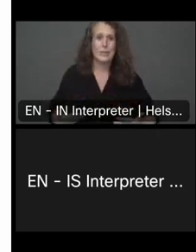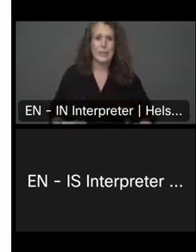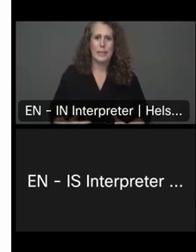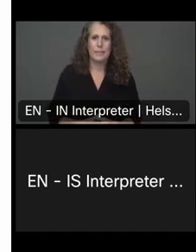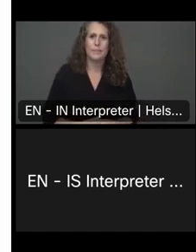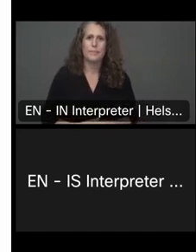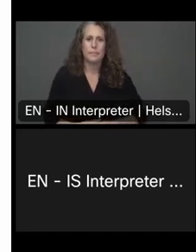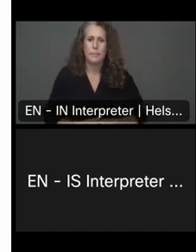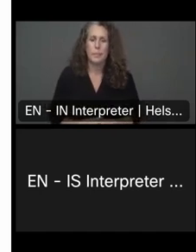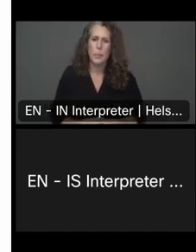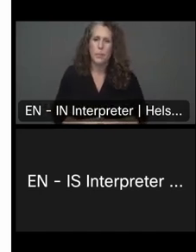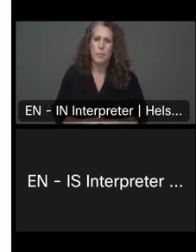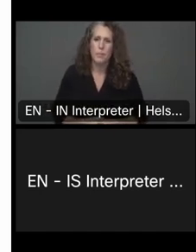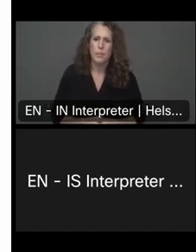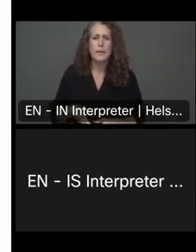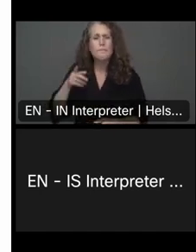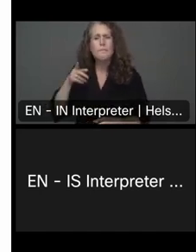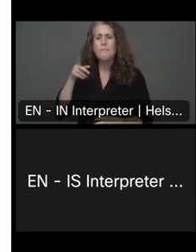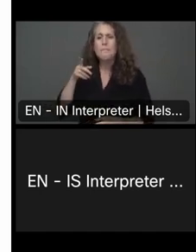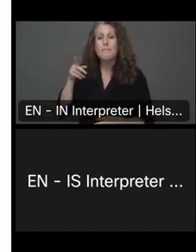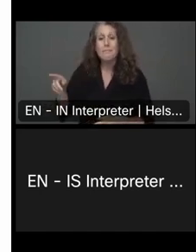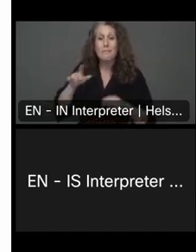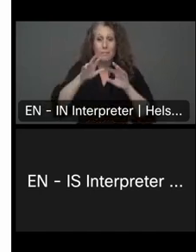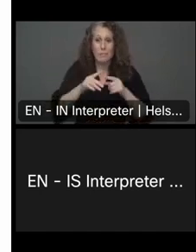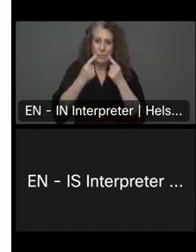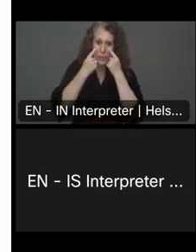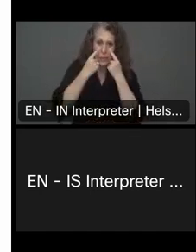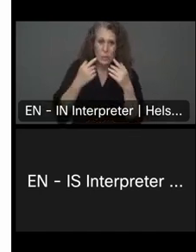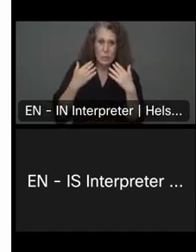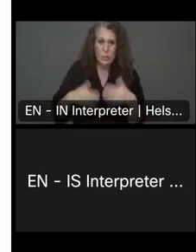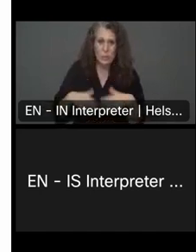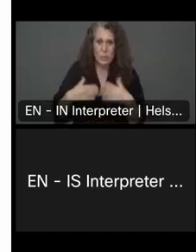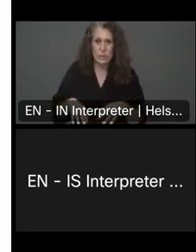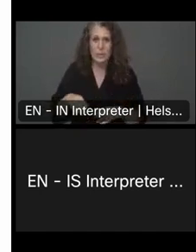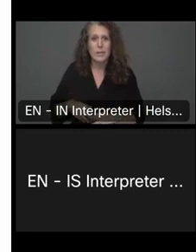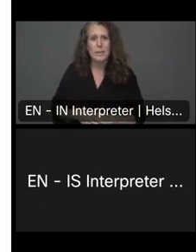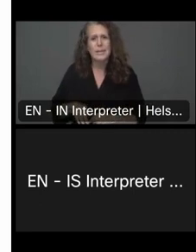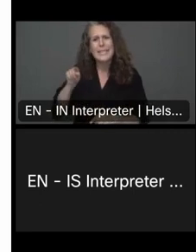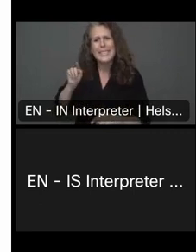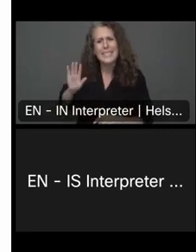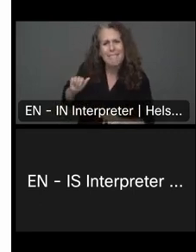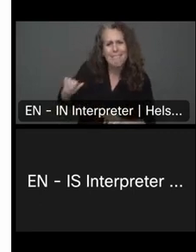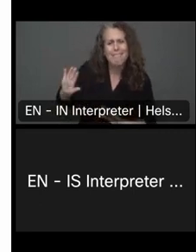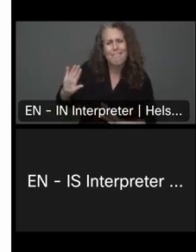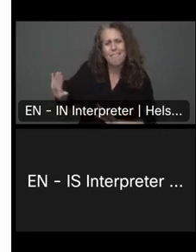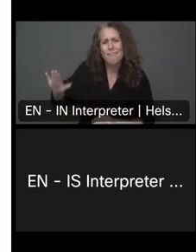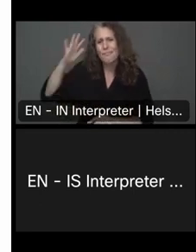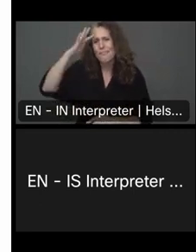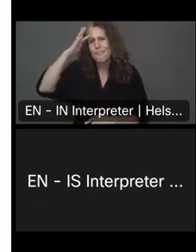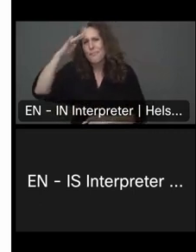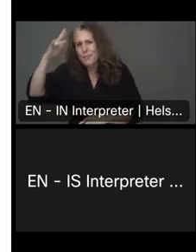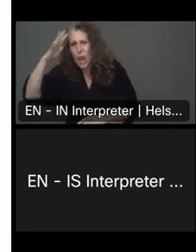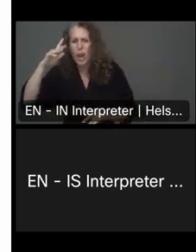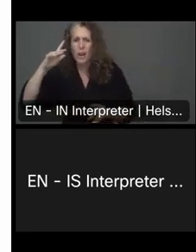shows how his two Q and R principles in opposition shape many details of language structure and